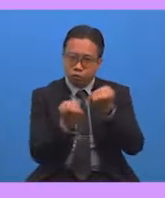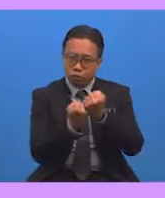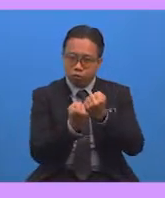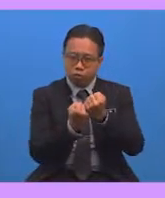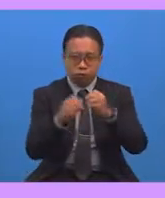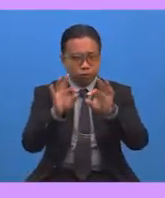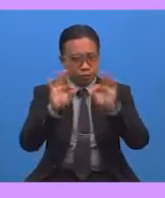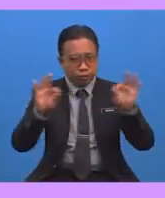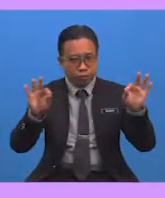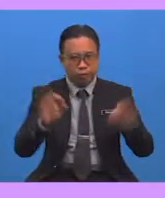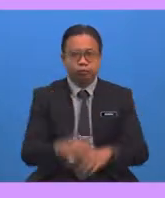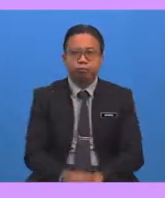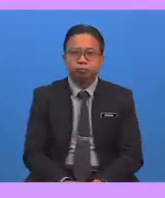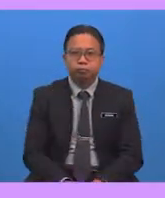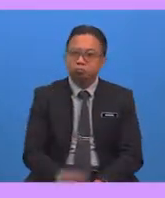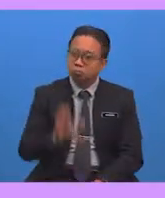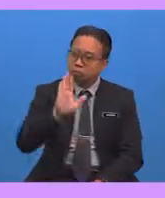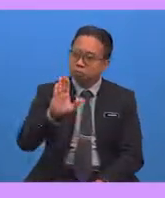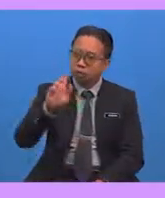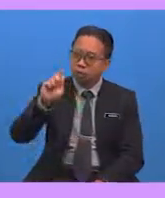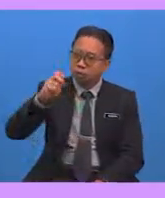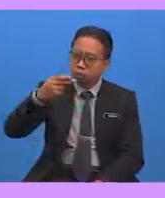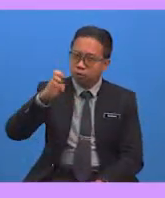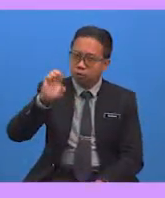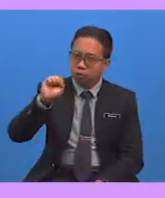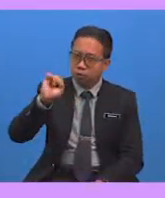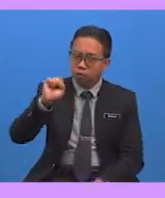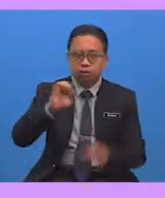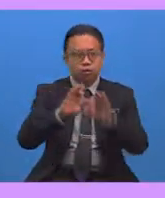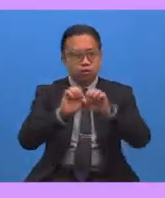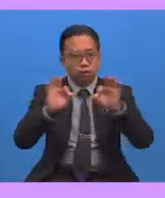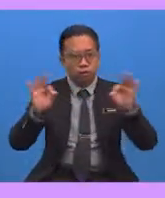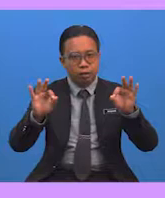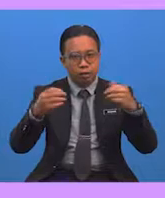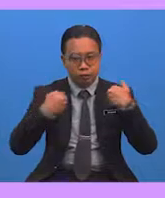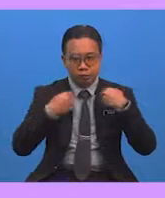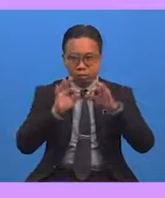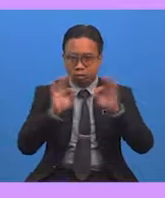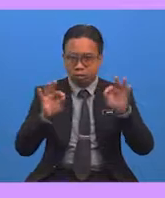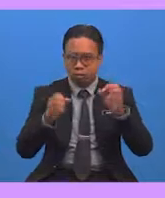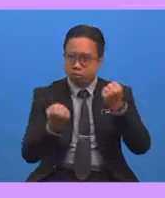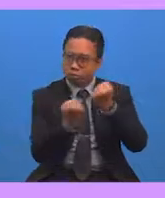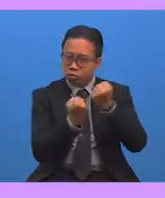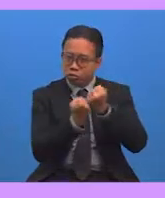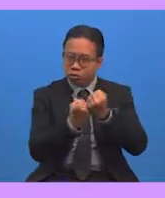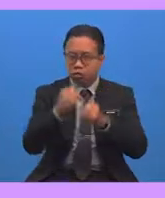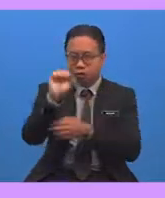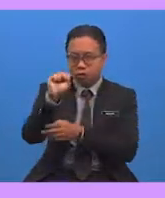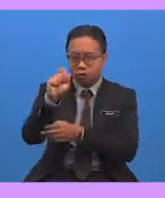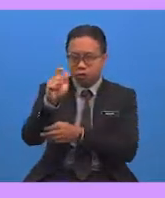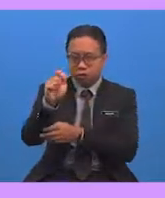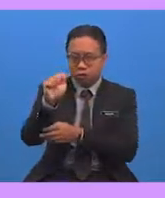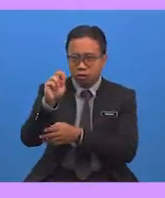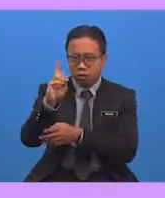statement. Your thesis statement is a sentence that contains your stand